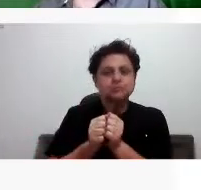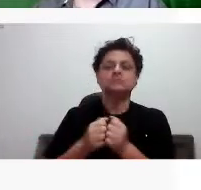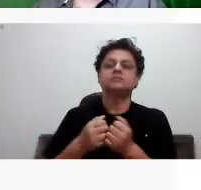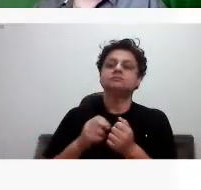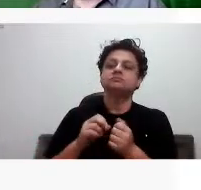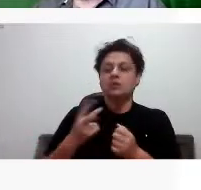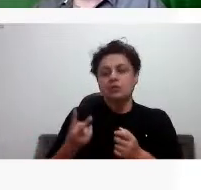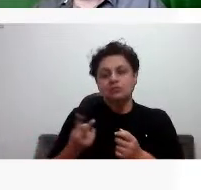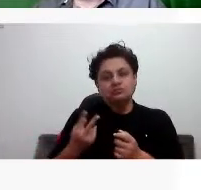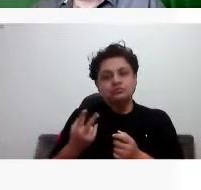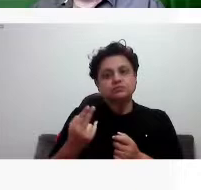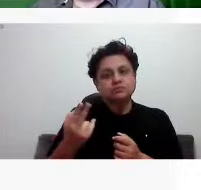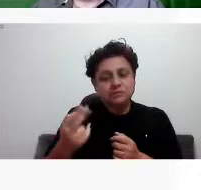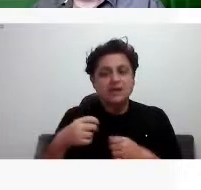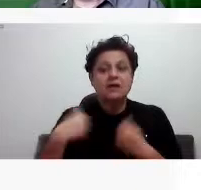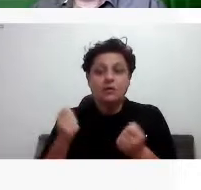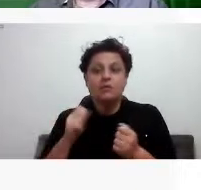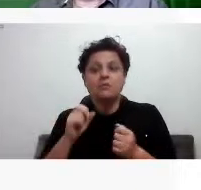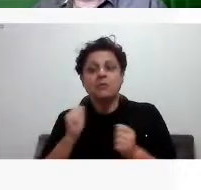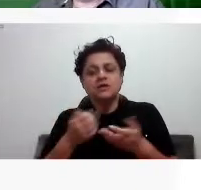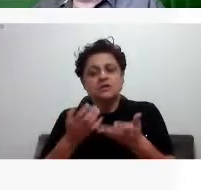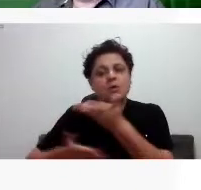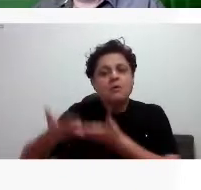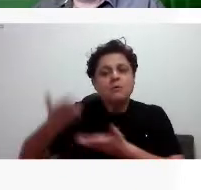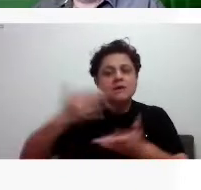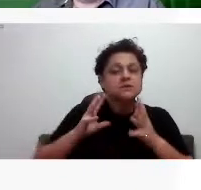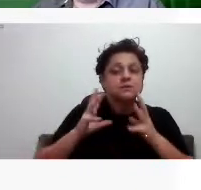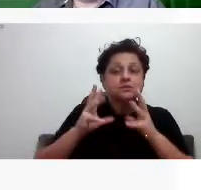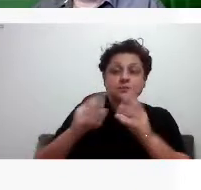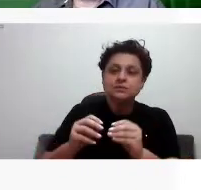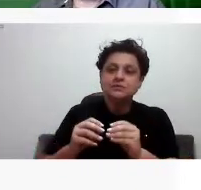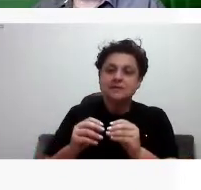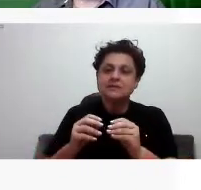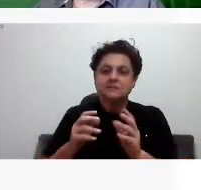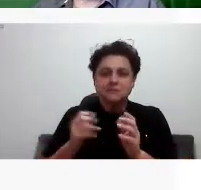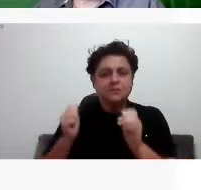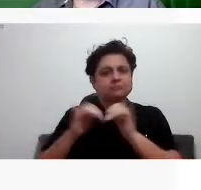example. That is one way you could do it. What other ways can you think of?